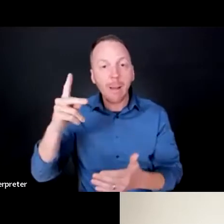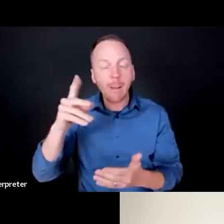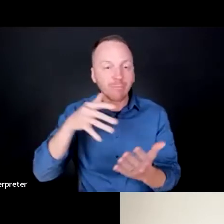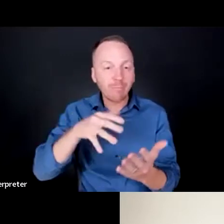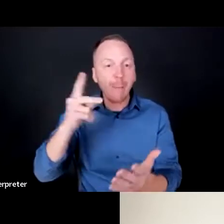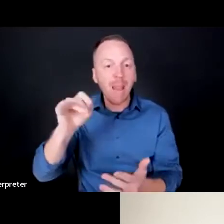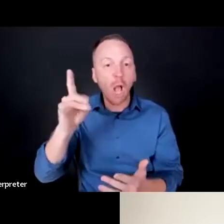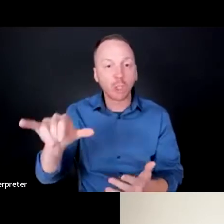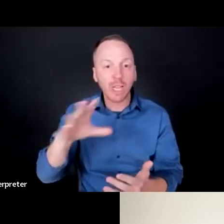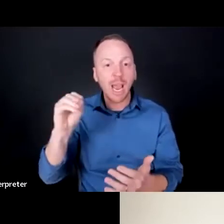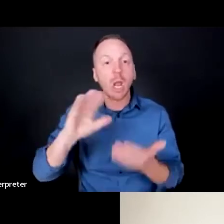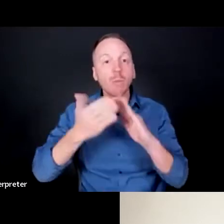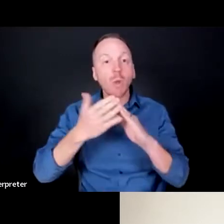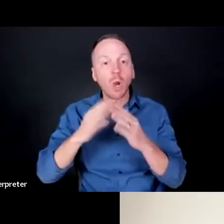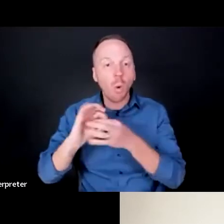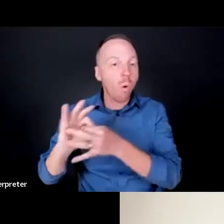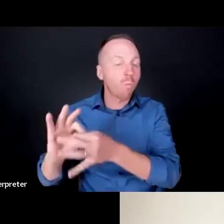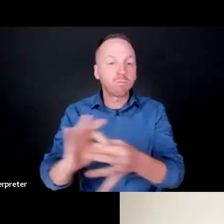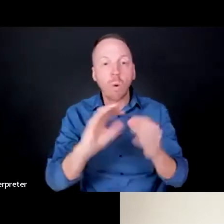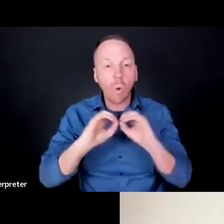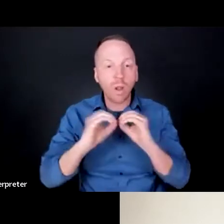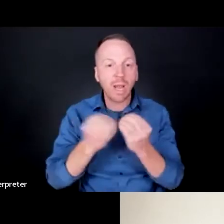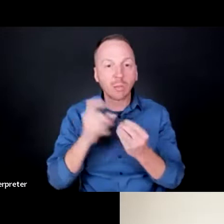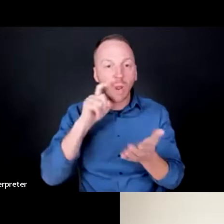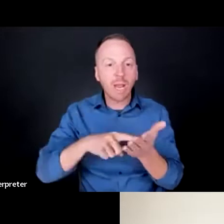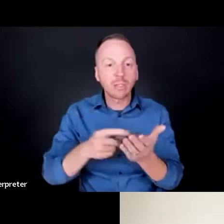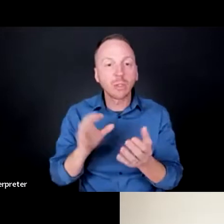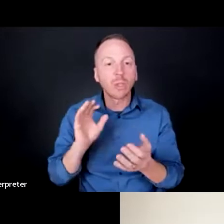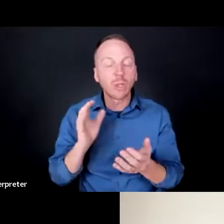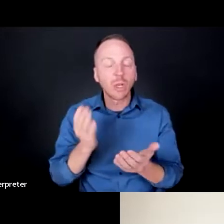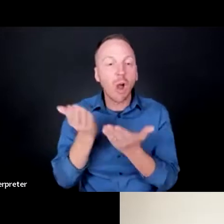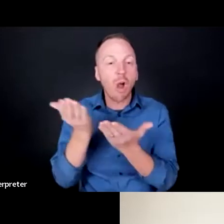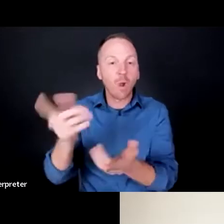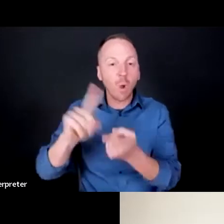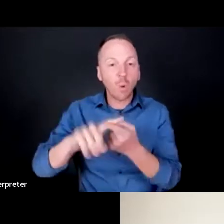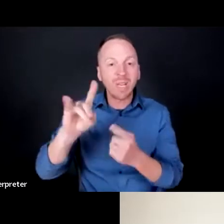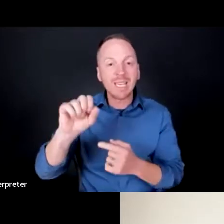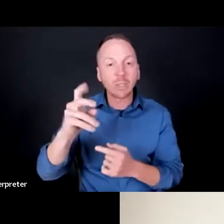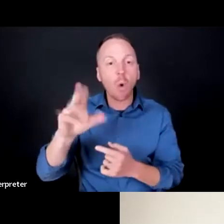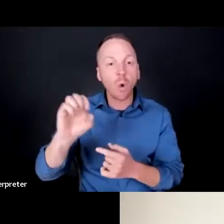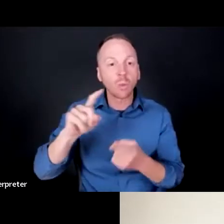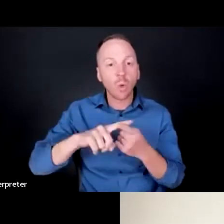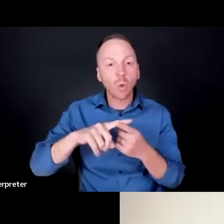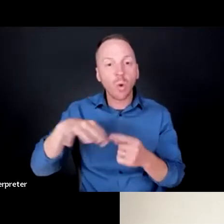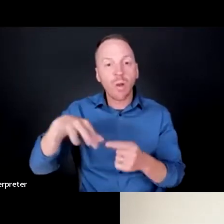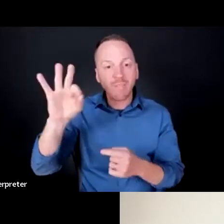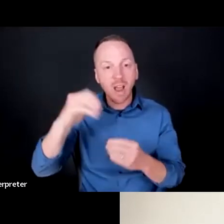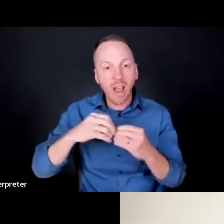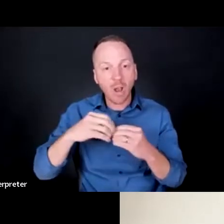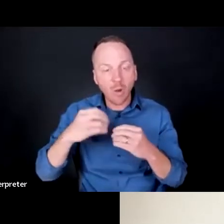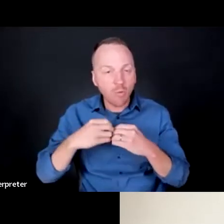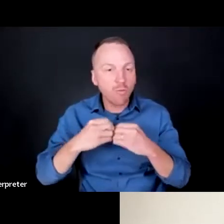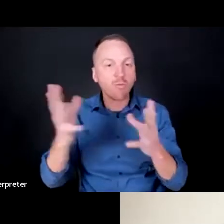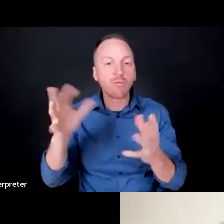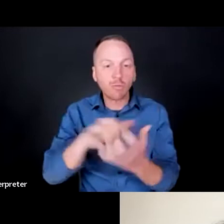and community organizing. A recognized contributor to disability design discourse, they seek to unsettle and rupture normative